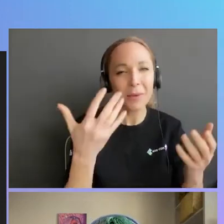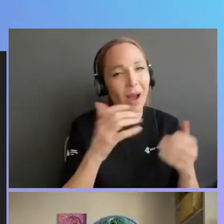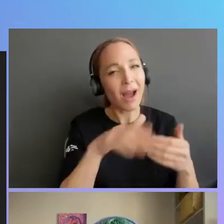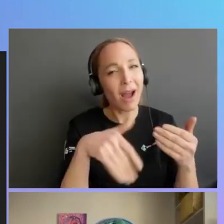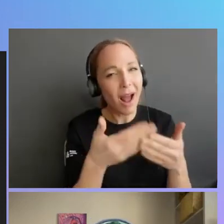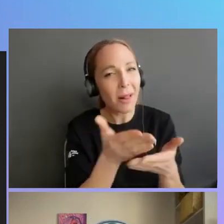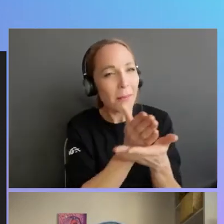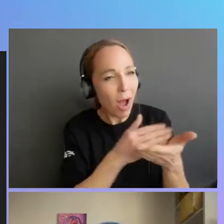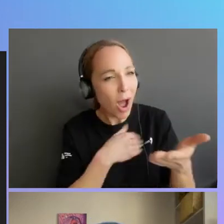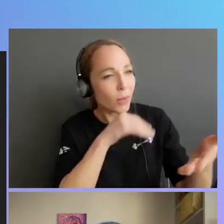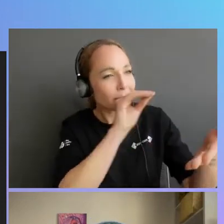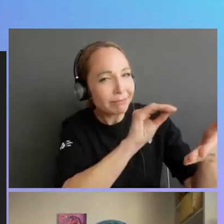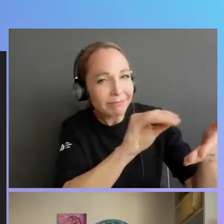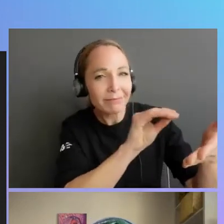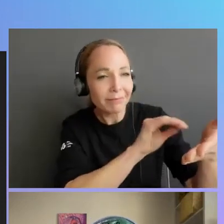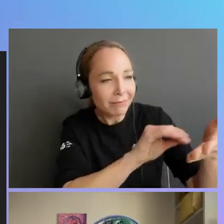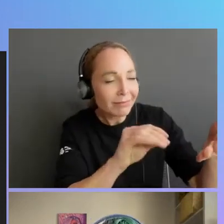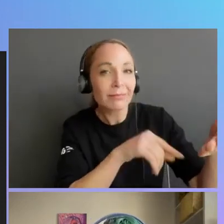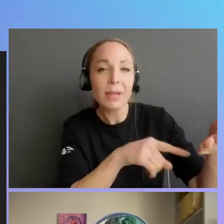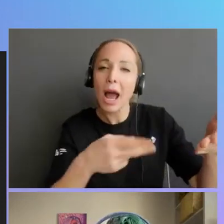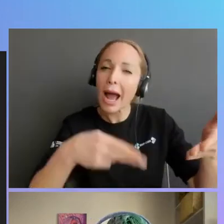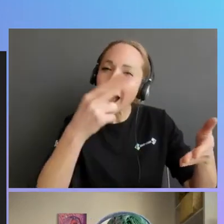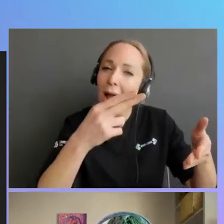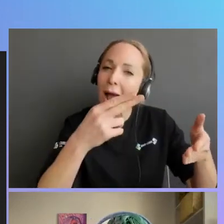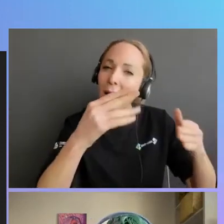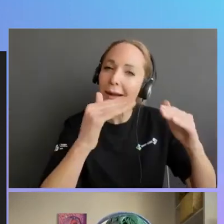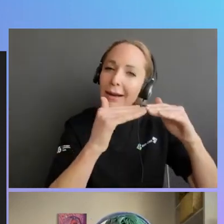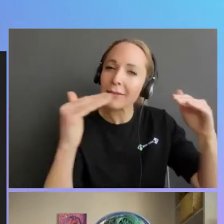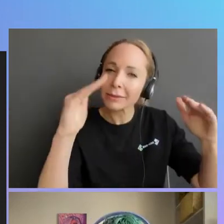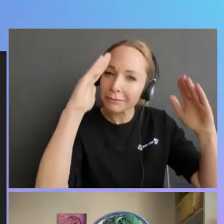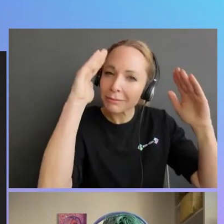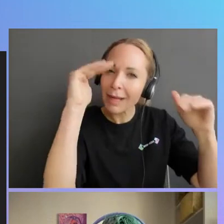accessibility. So with that, we created what we call